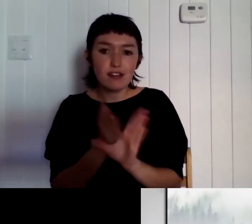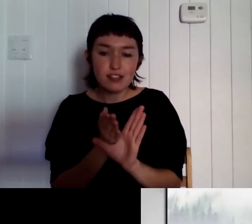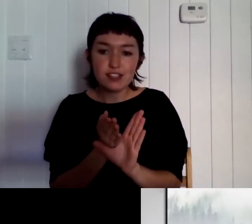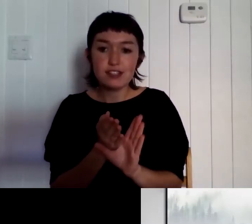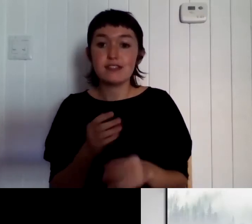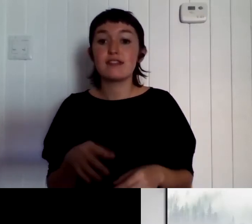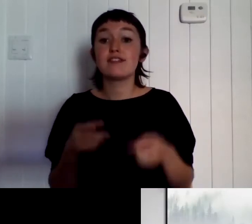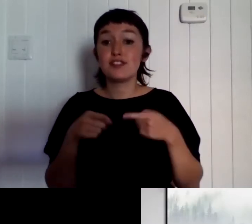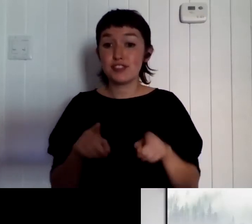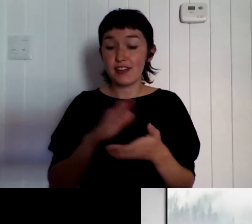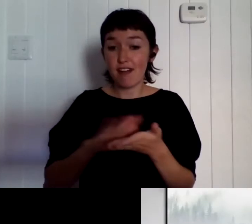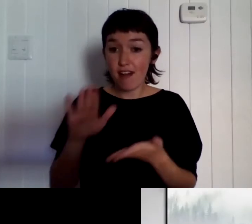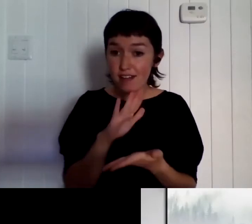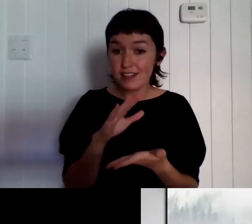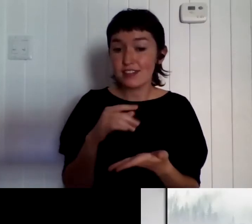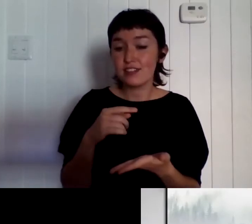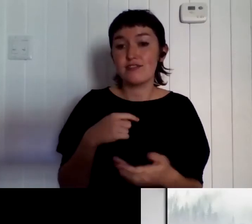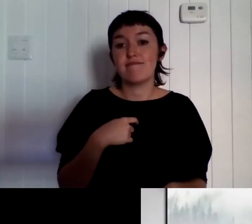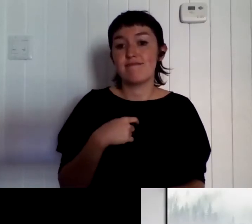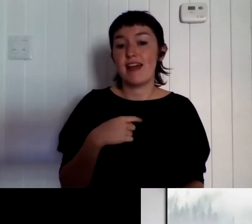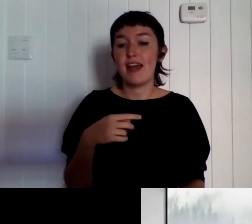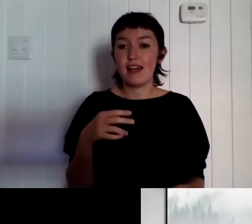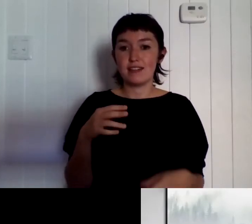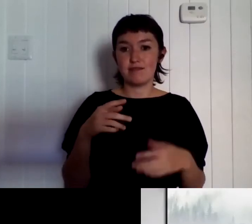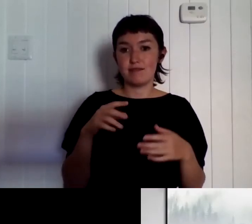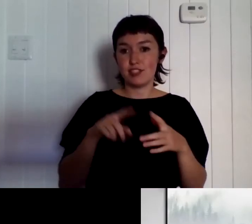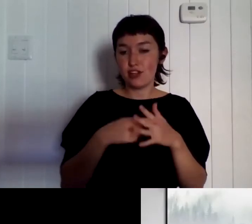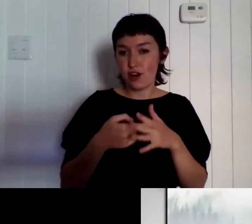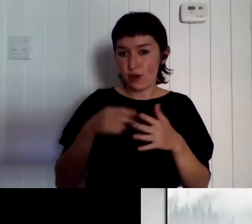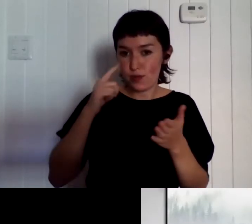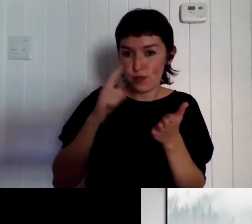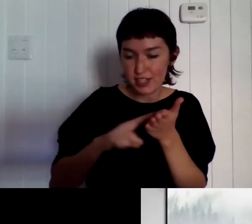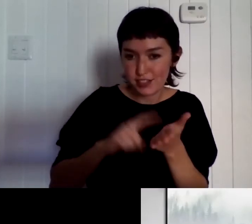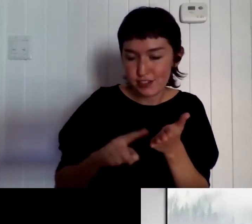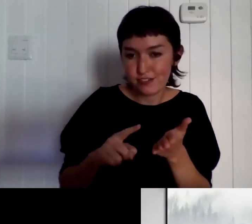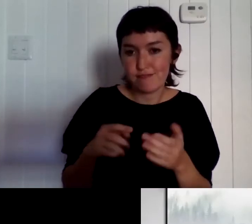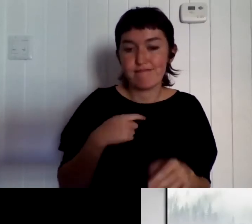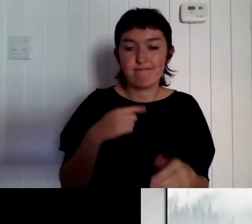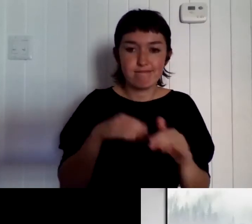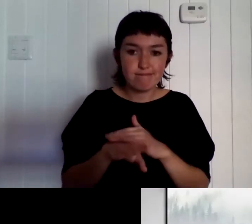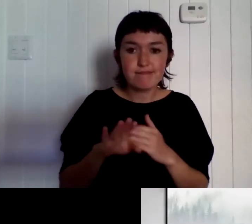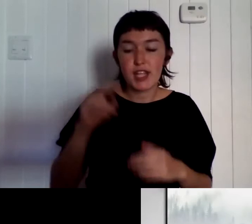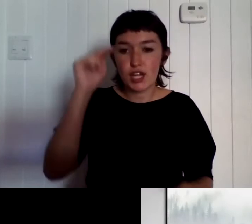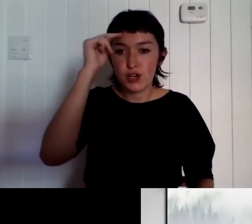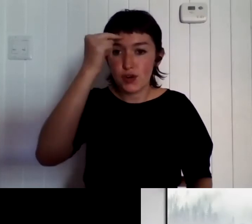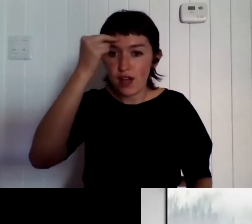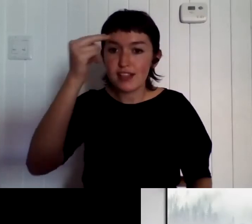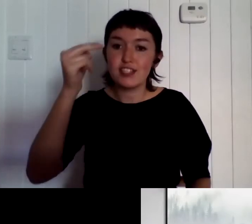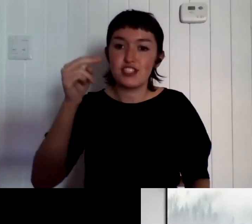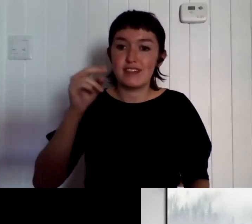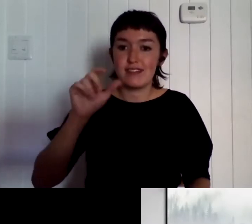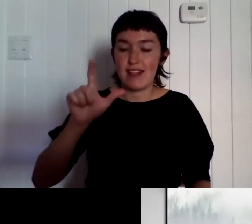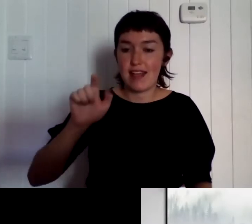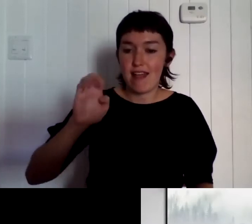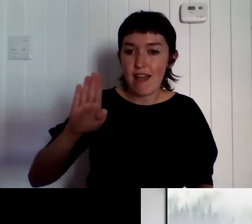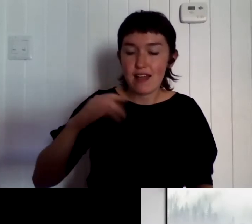into what was at the time a neurology lab. And that's when I first started looking at these brain MRIs.